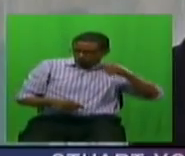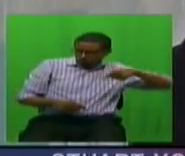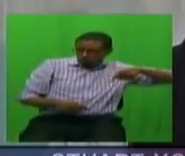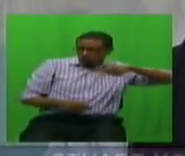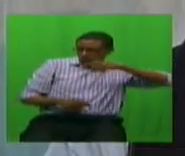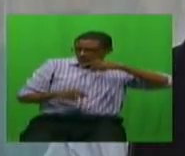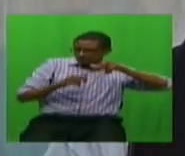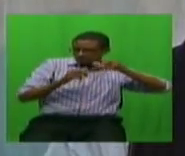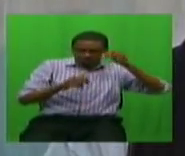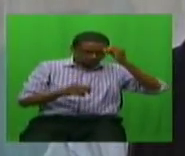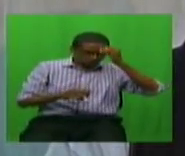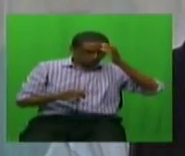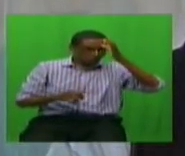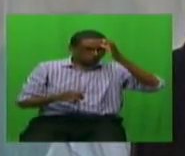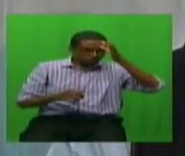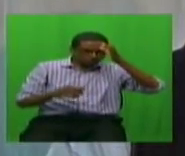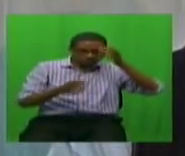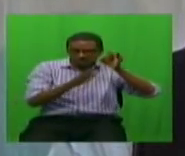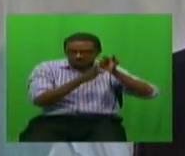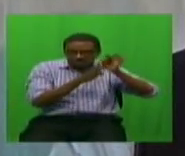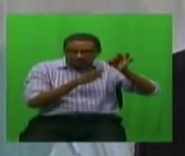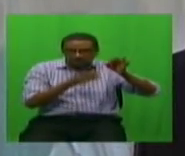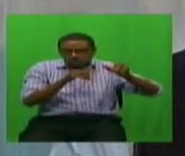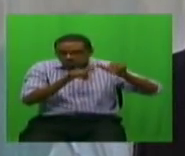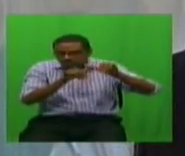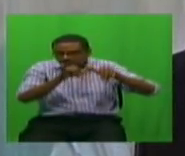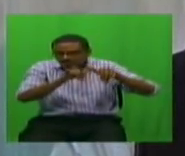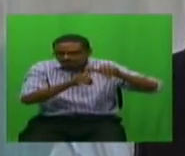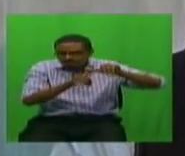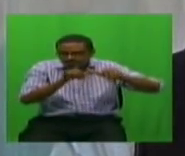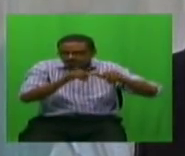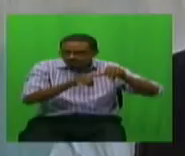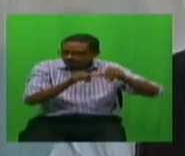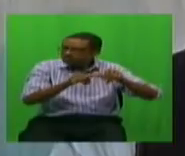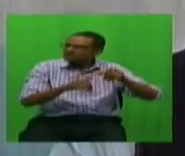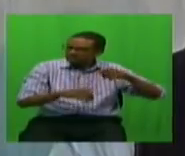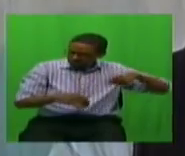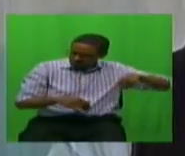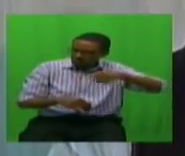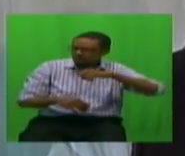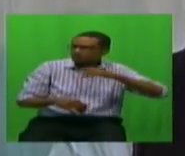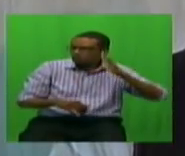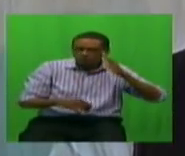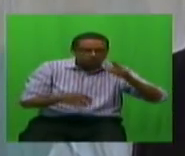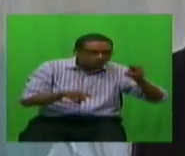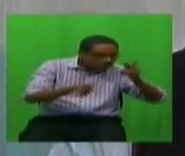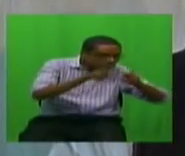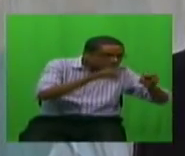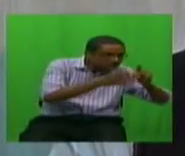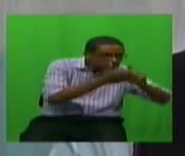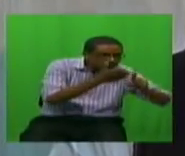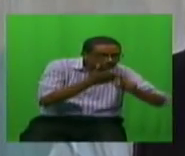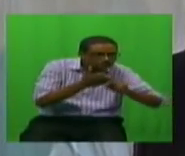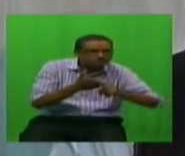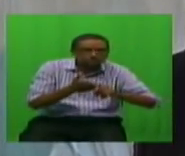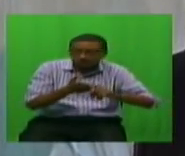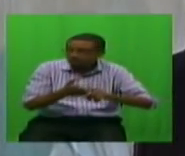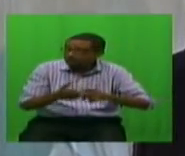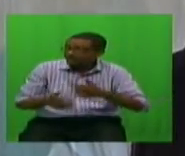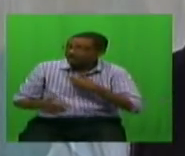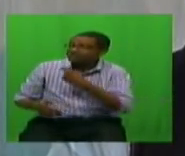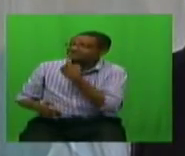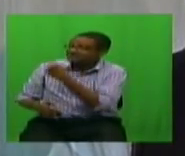instance. And I would hope that going forward, we learn from this. I will tell you that I saw in a lot of low-lying